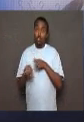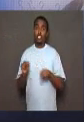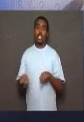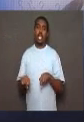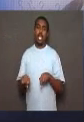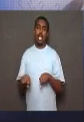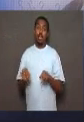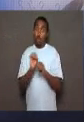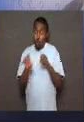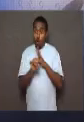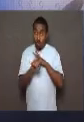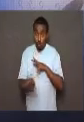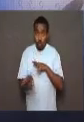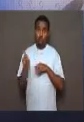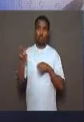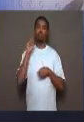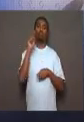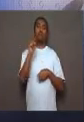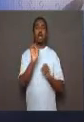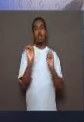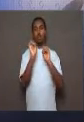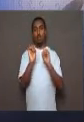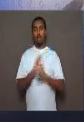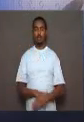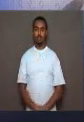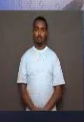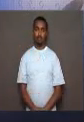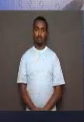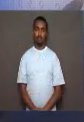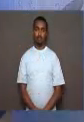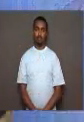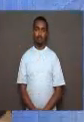here. Without roots, you are no one.